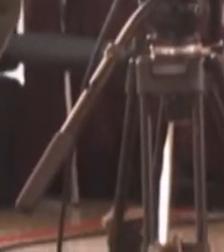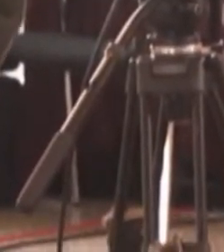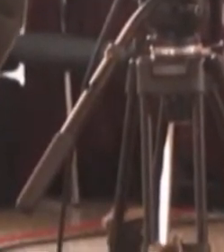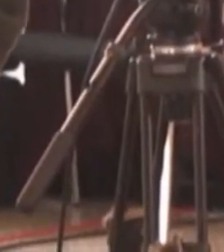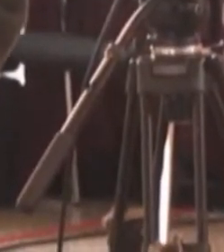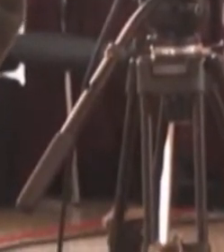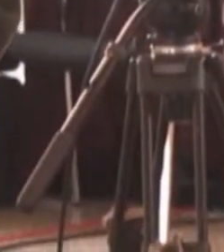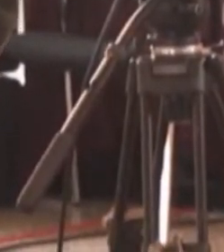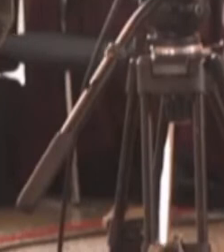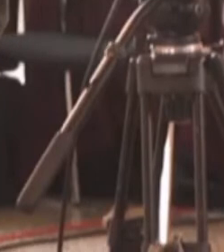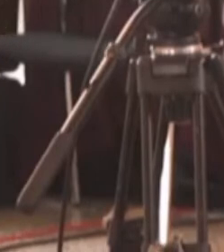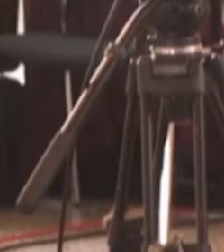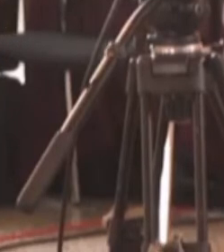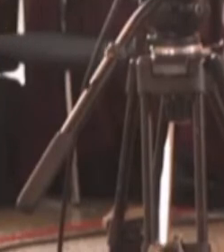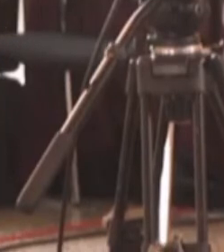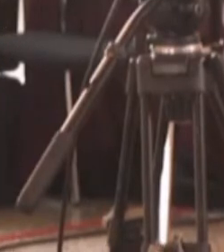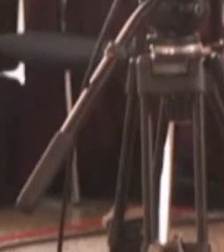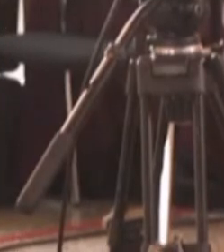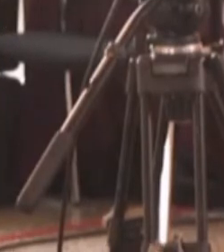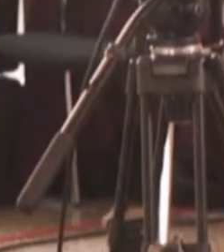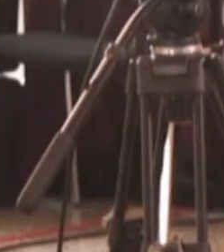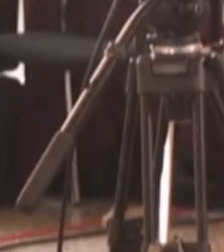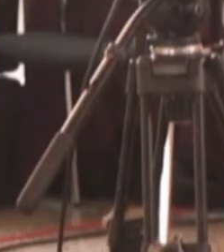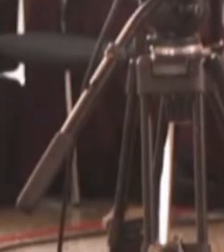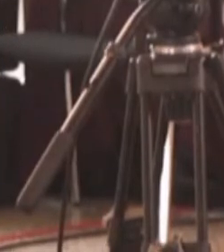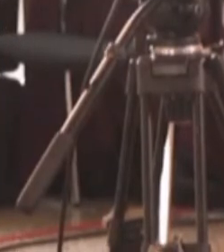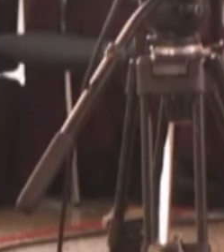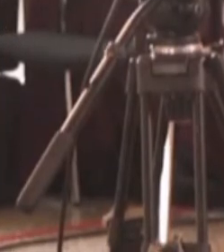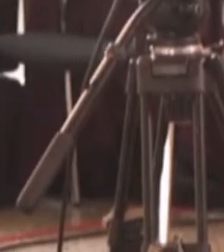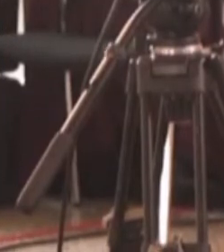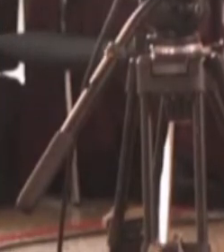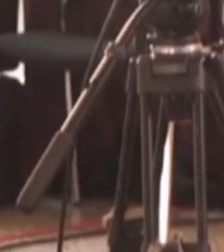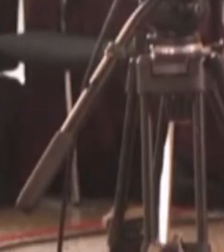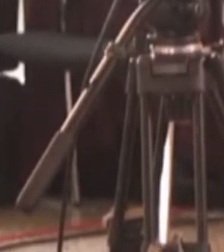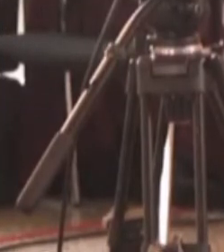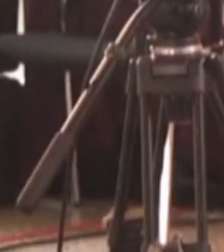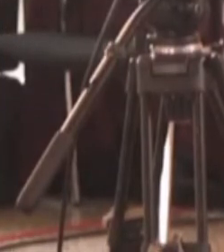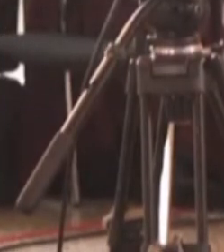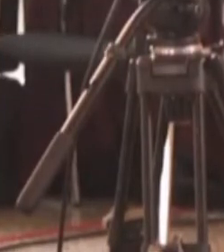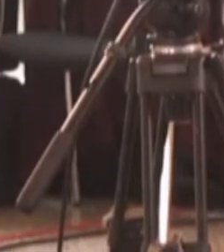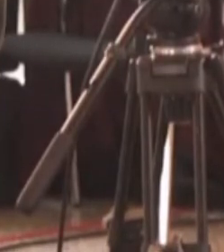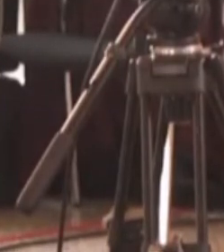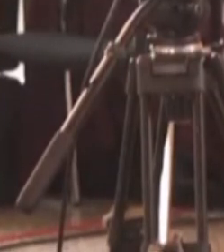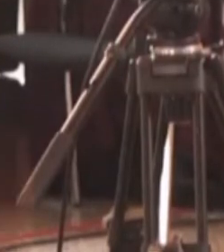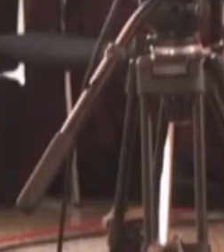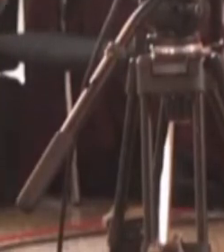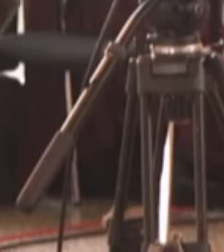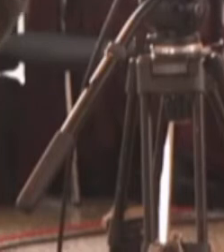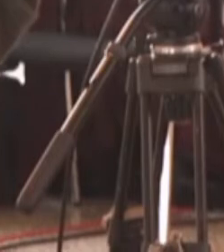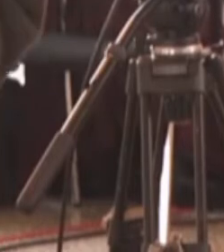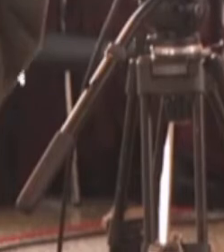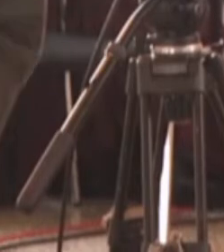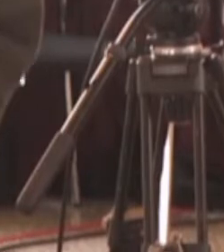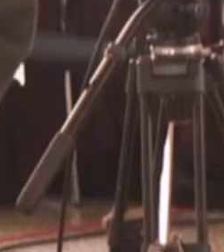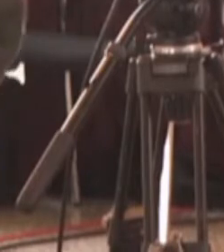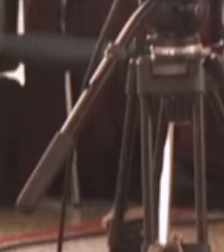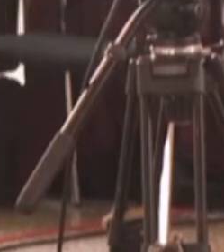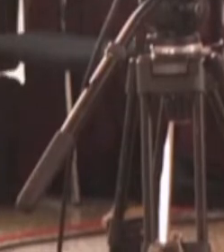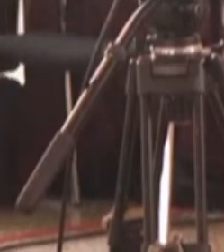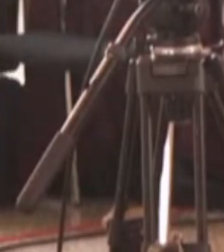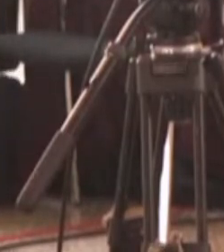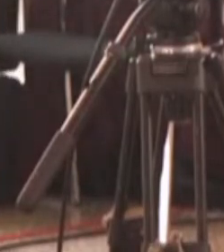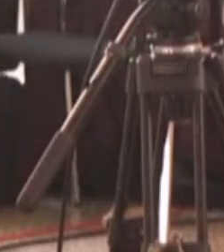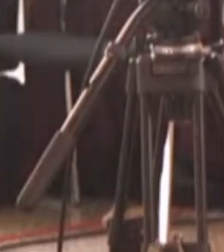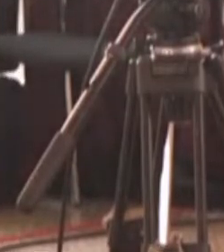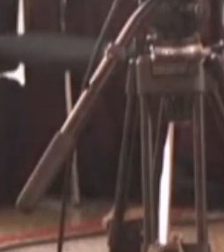Yeah, and there are lots of issues to raise, so hopefully everyone can be back here at 12, so that if people have queries about